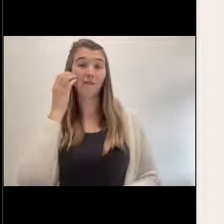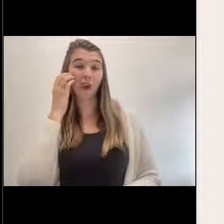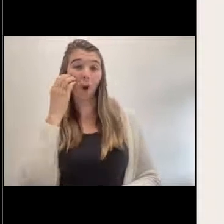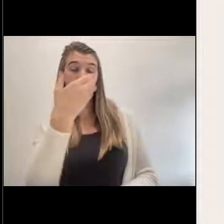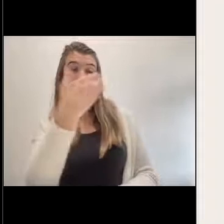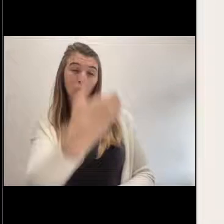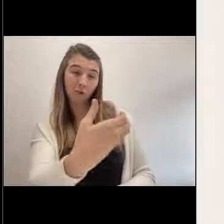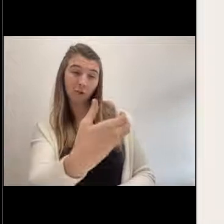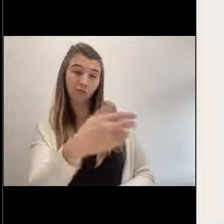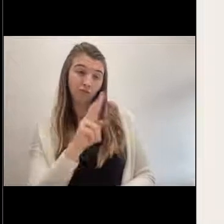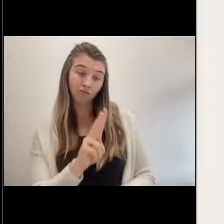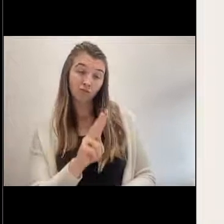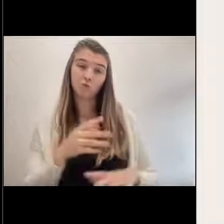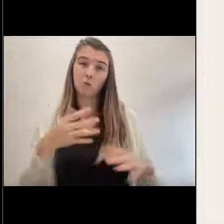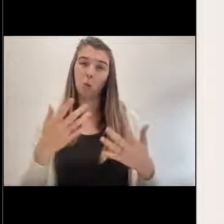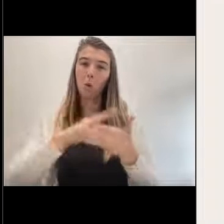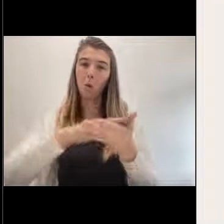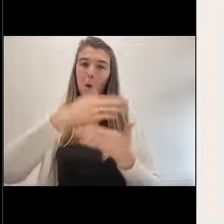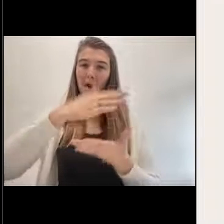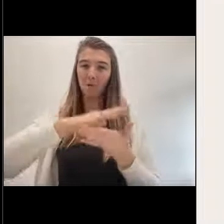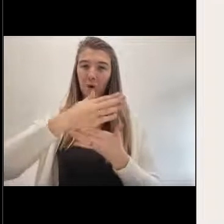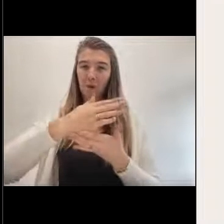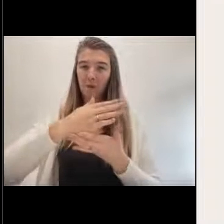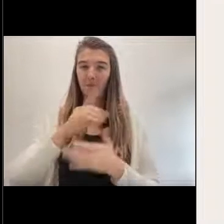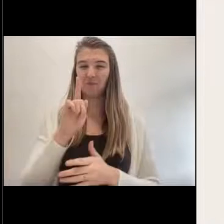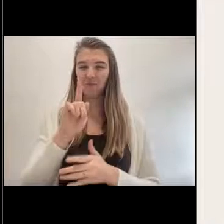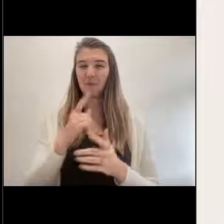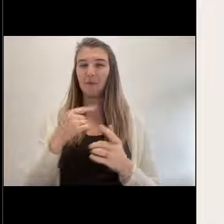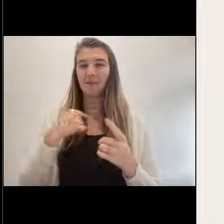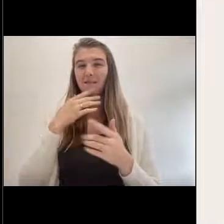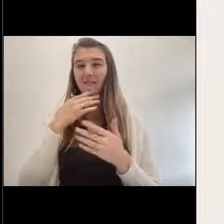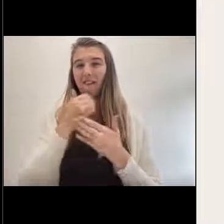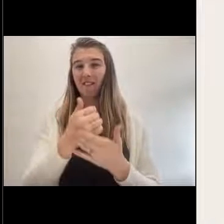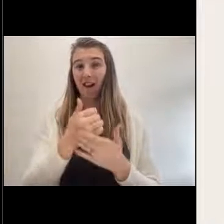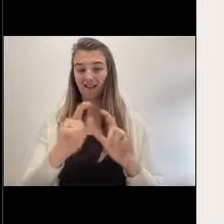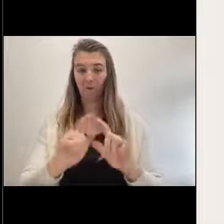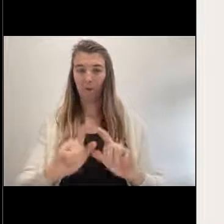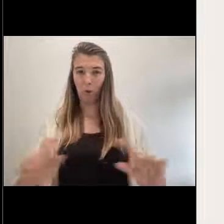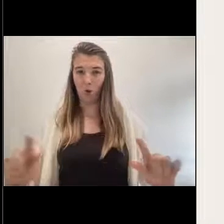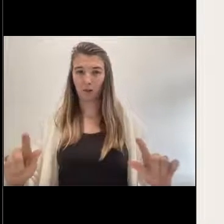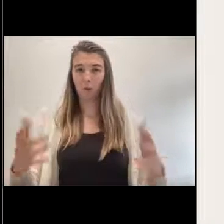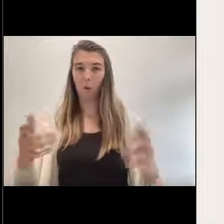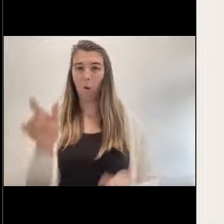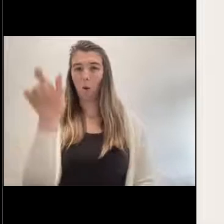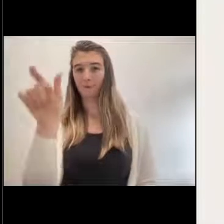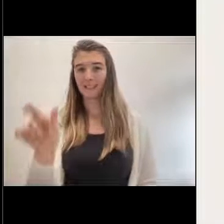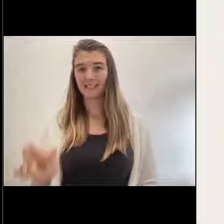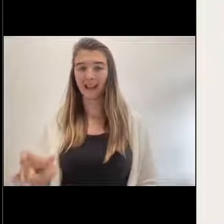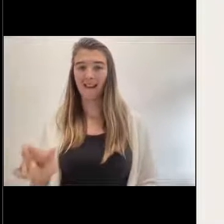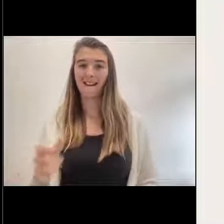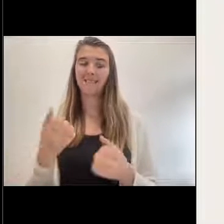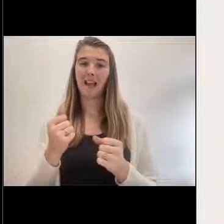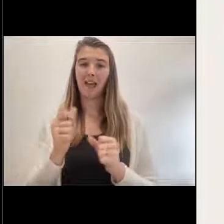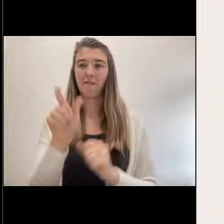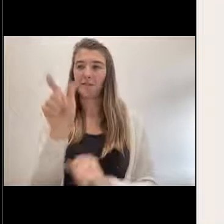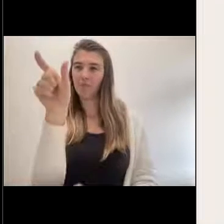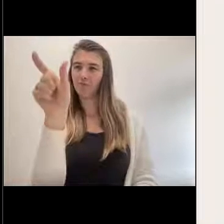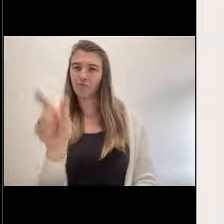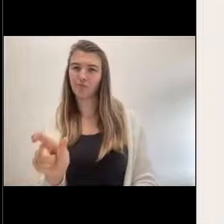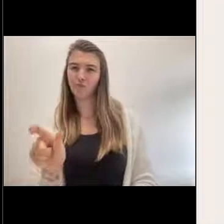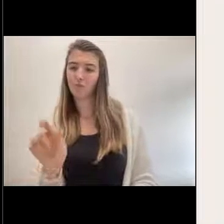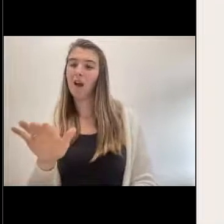questions box, most likely at the bottom of the GoToWebinar panel or on the side of the screen if you're on a phone. Get your questions in at